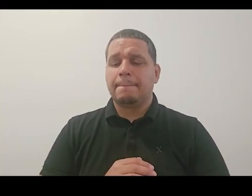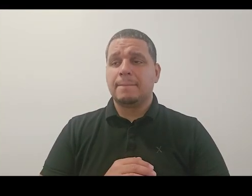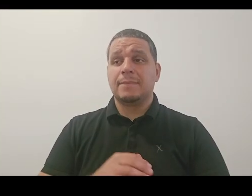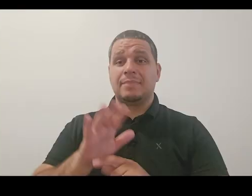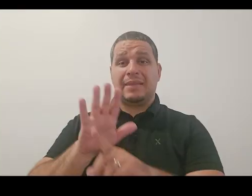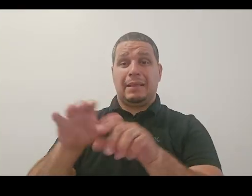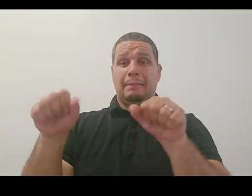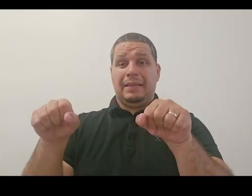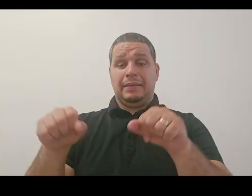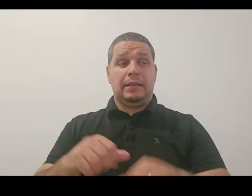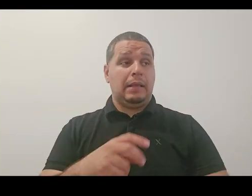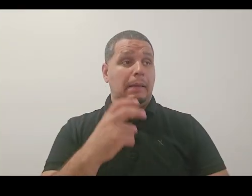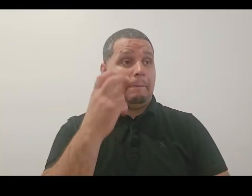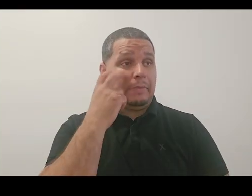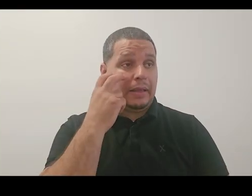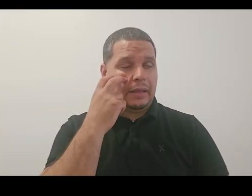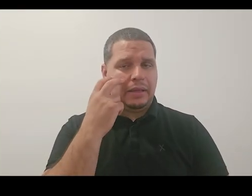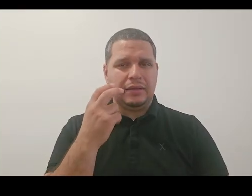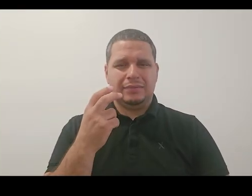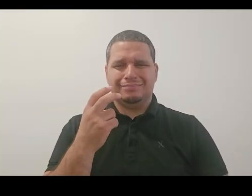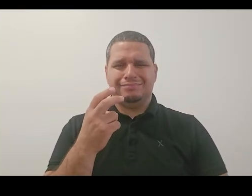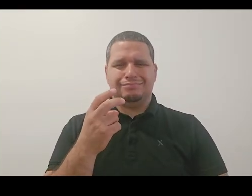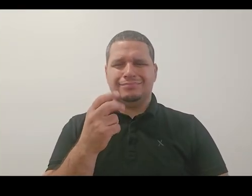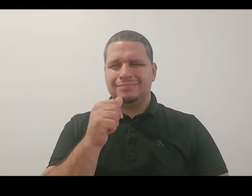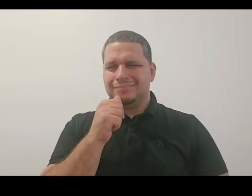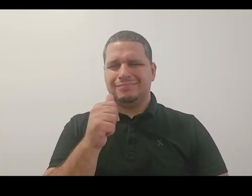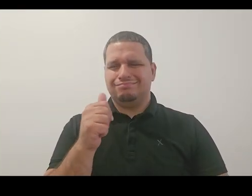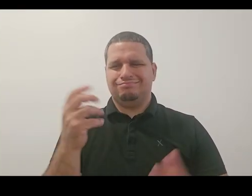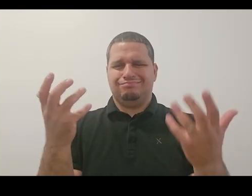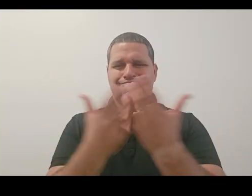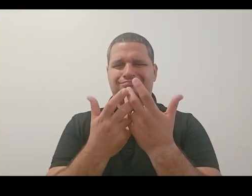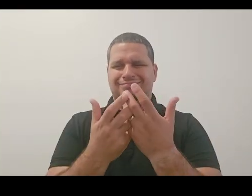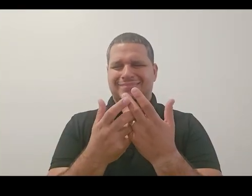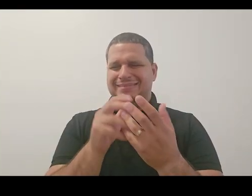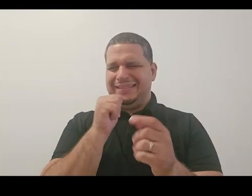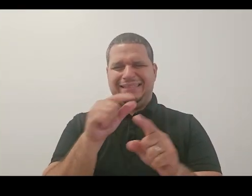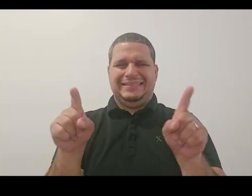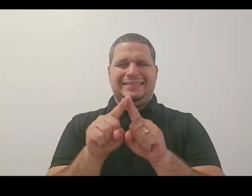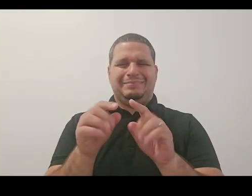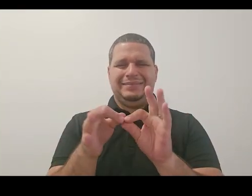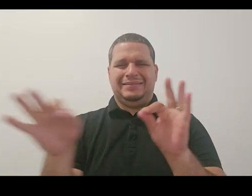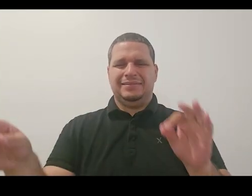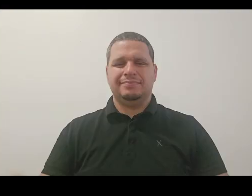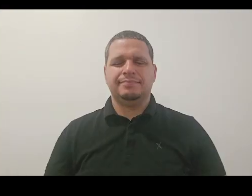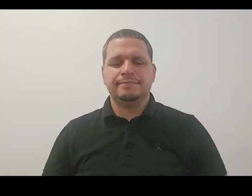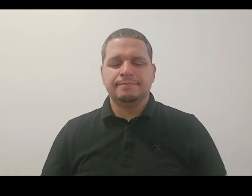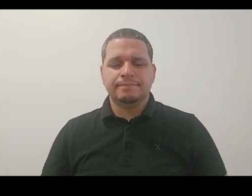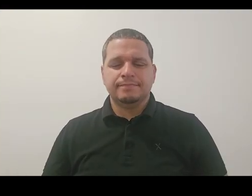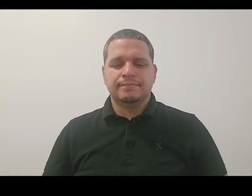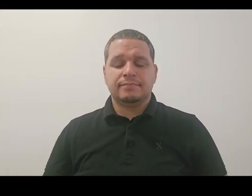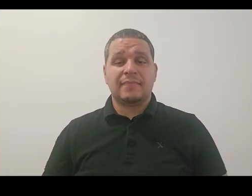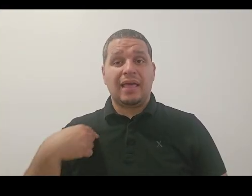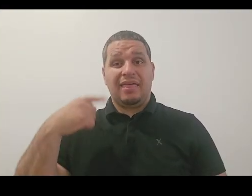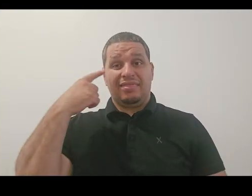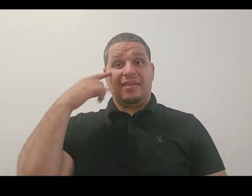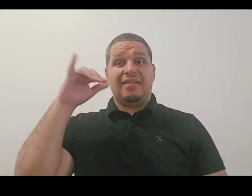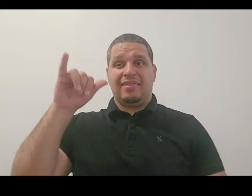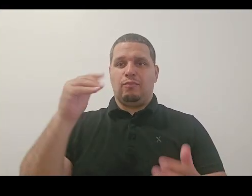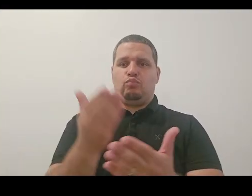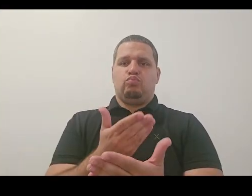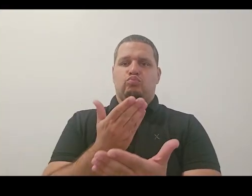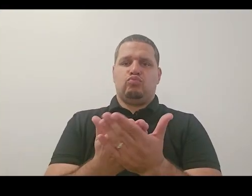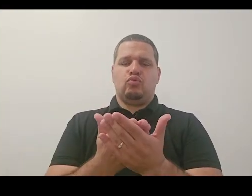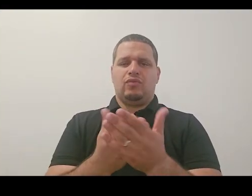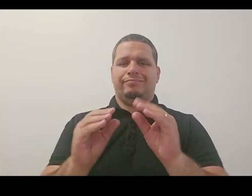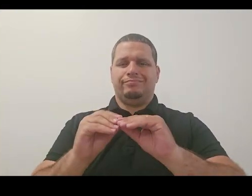ability and blindness don't even go in the same sentence. And I think that proof is evident in a lot